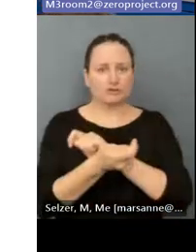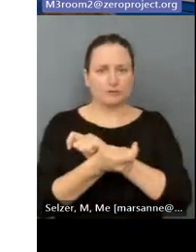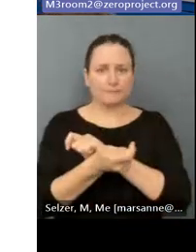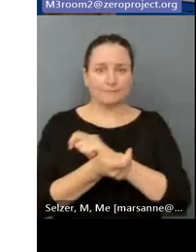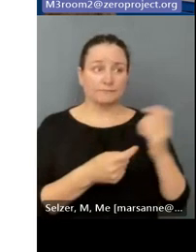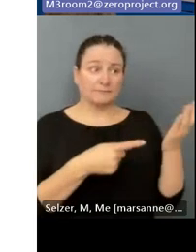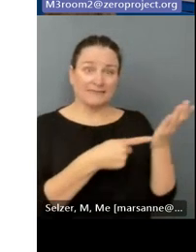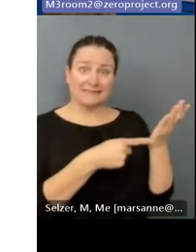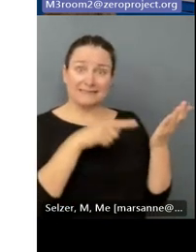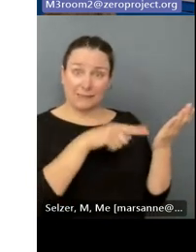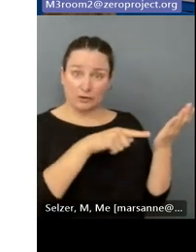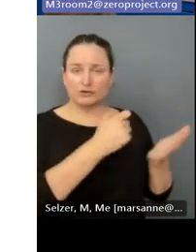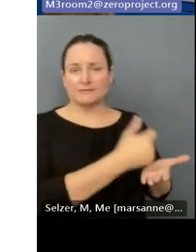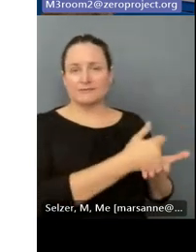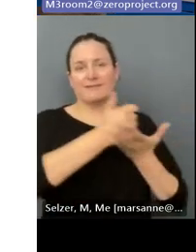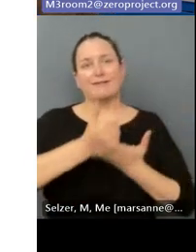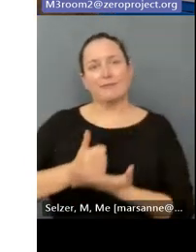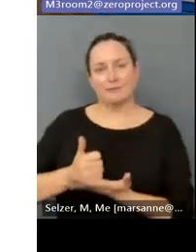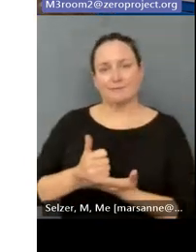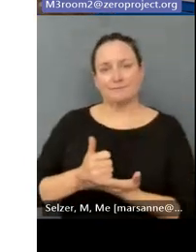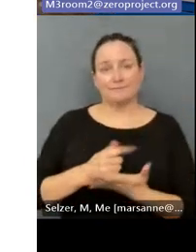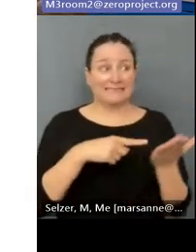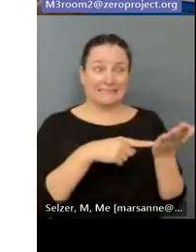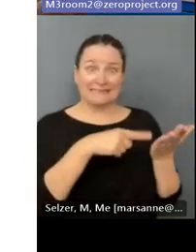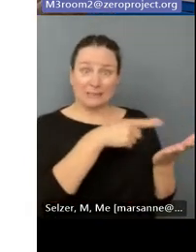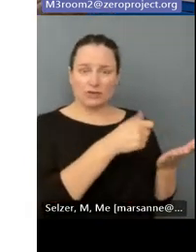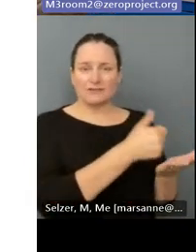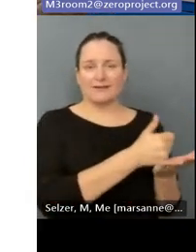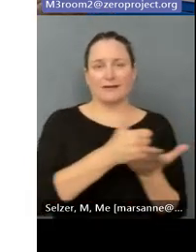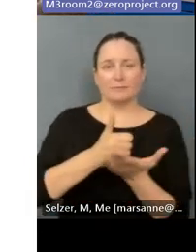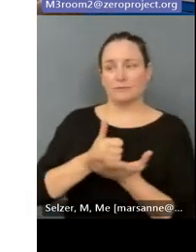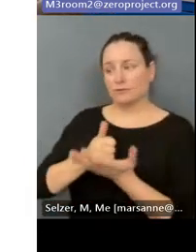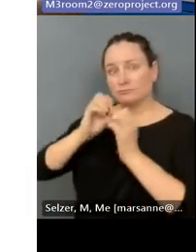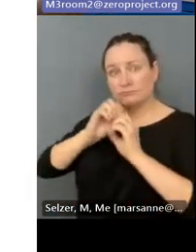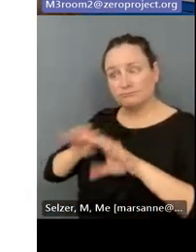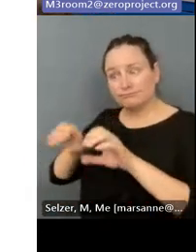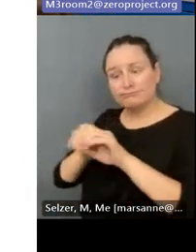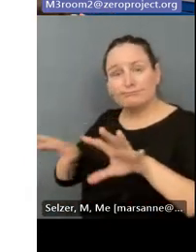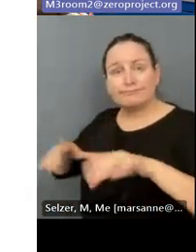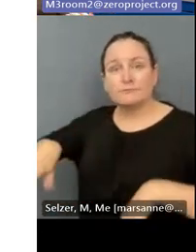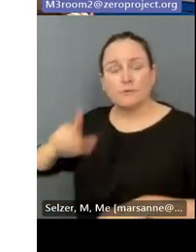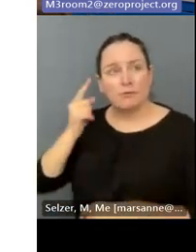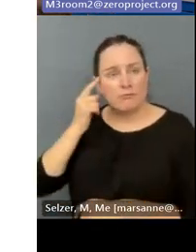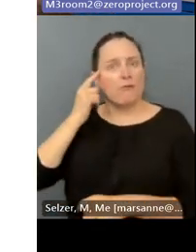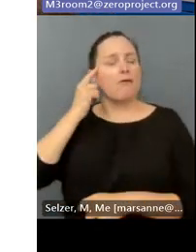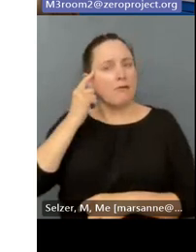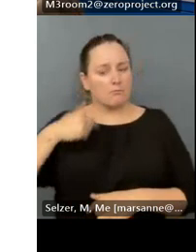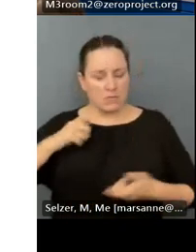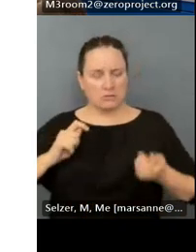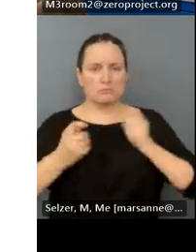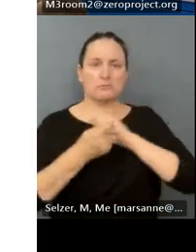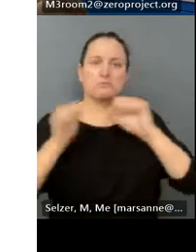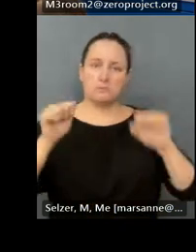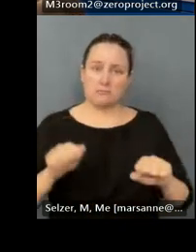ally. It could be the difference to save a life or be a part of statistics. Thank you very much.